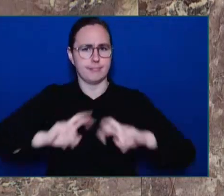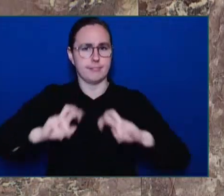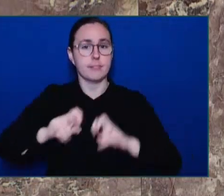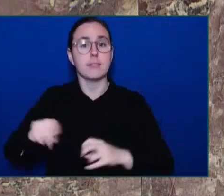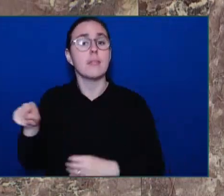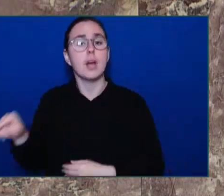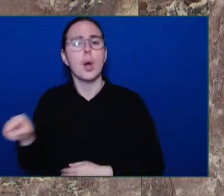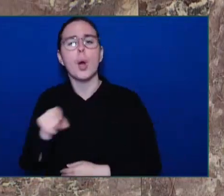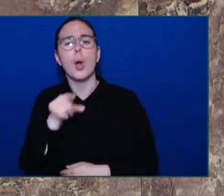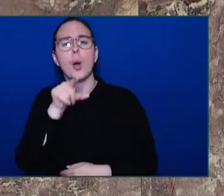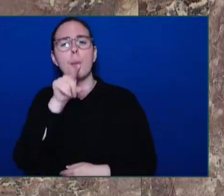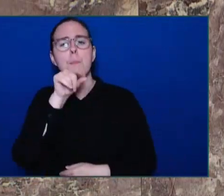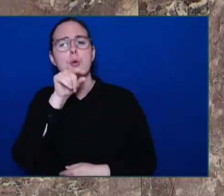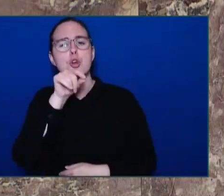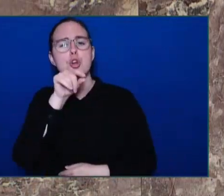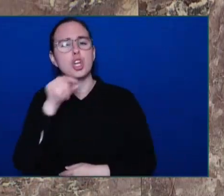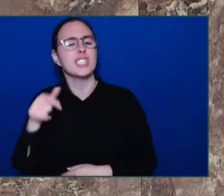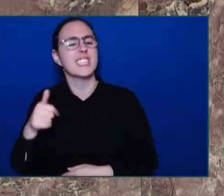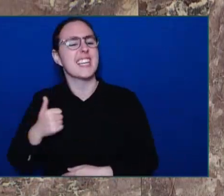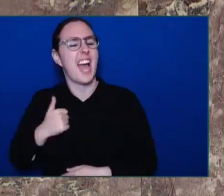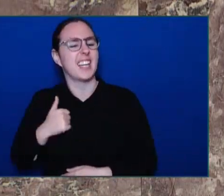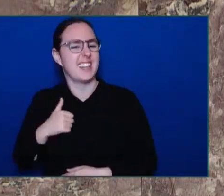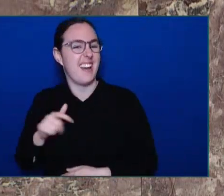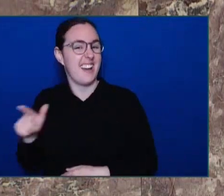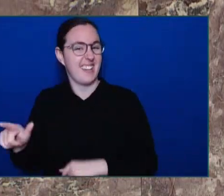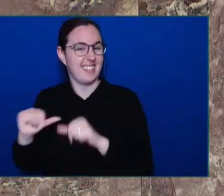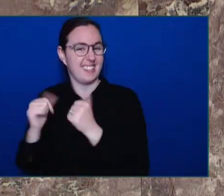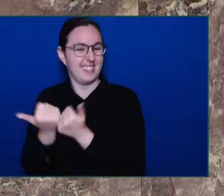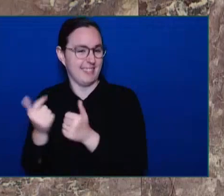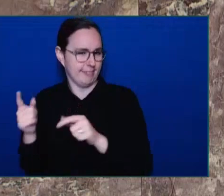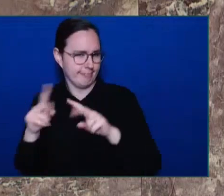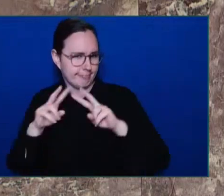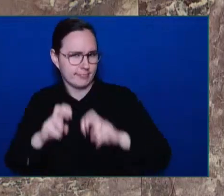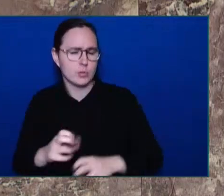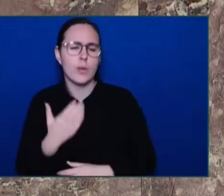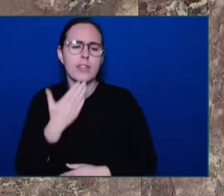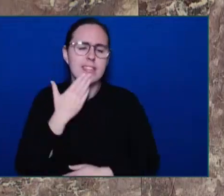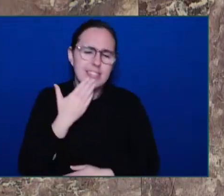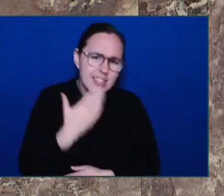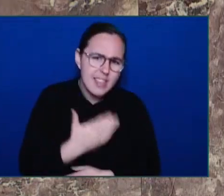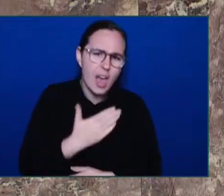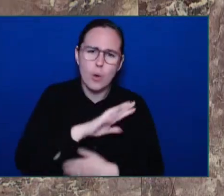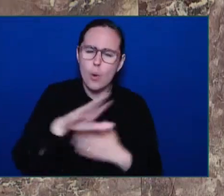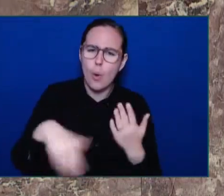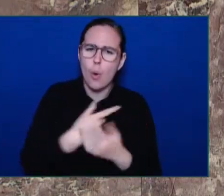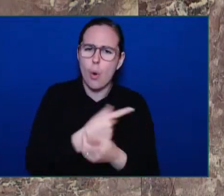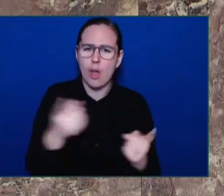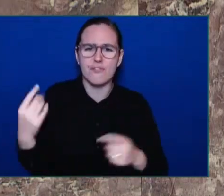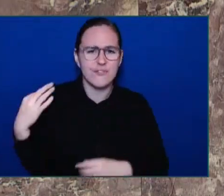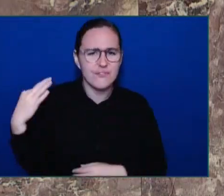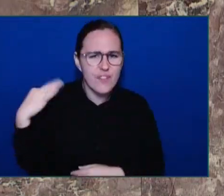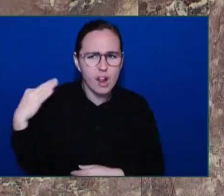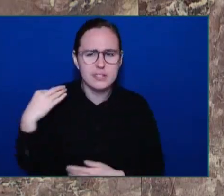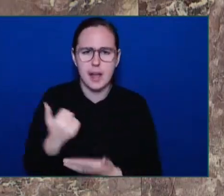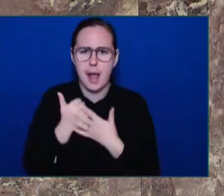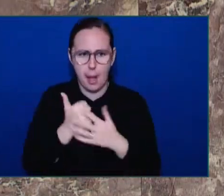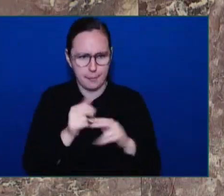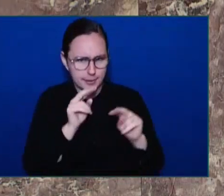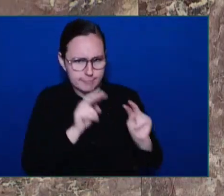and contributors to this extremely worthwhile program that assists in monitoring the health of our biodiversity.